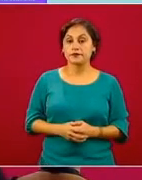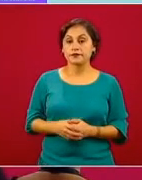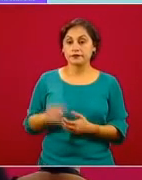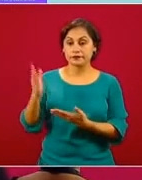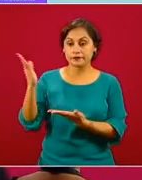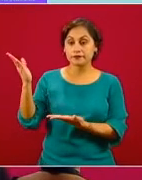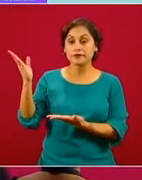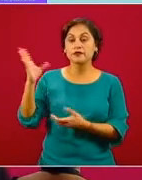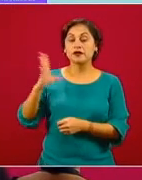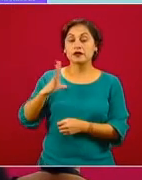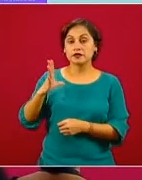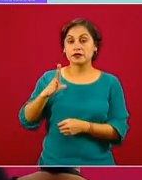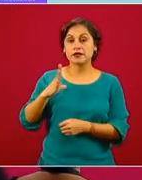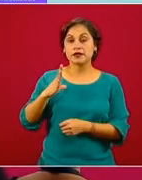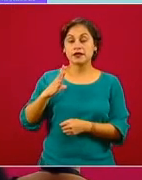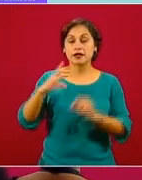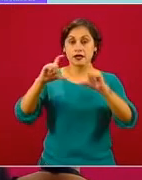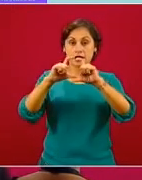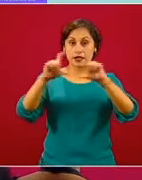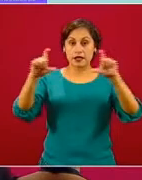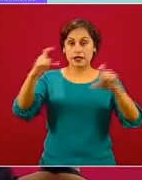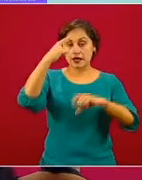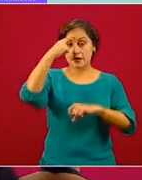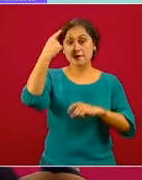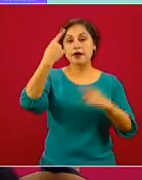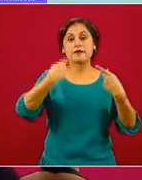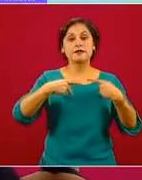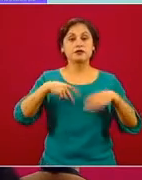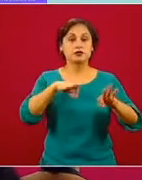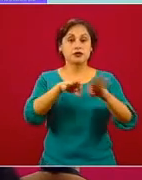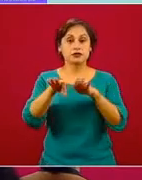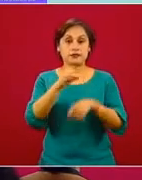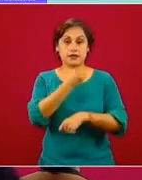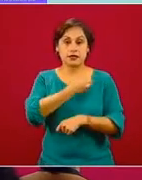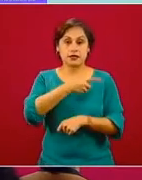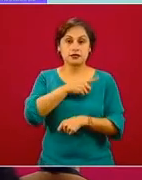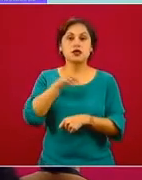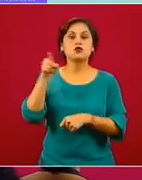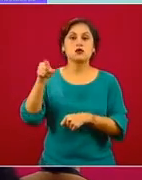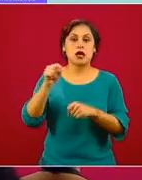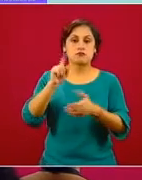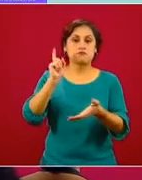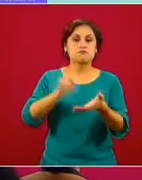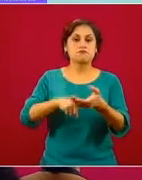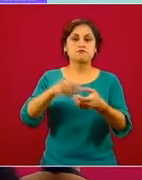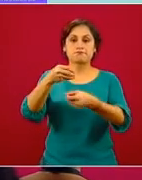have recommendations for the health personnel. In this